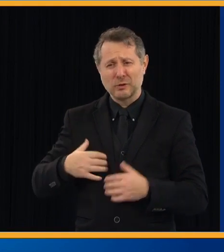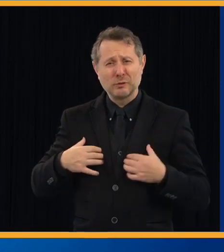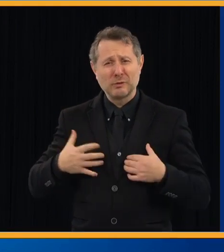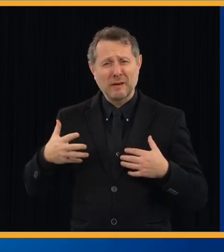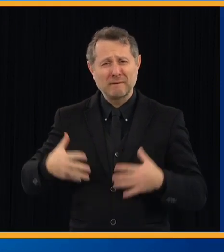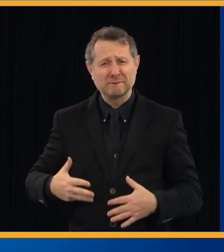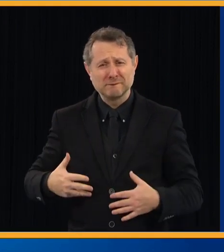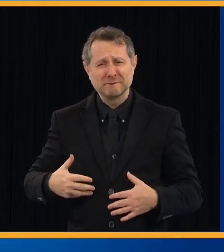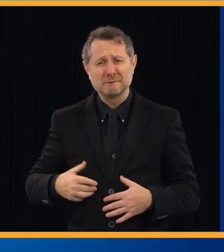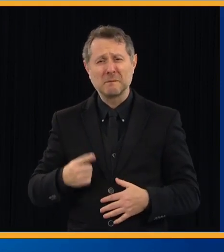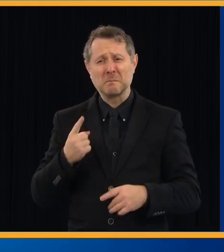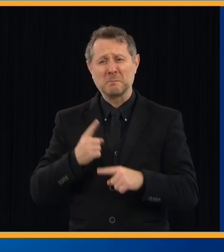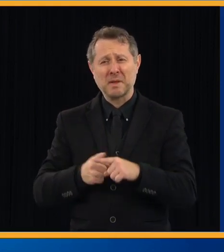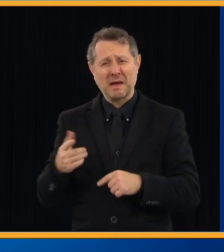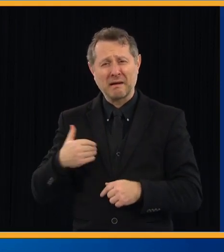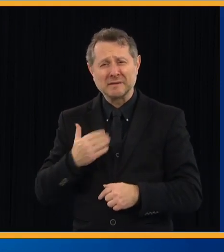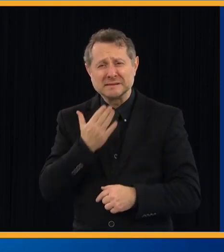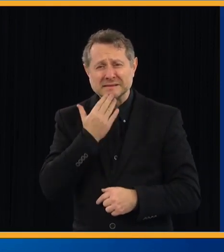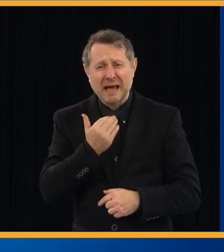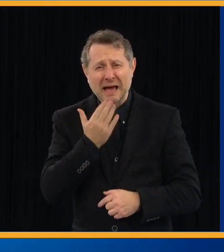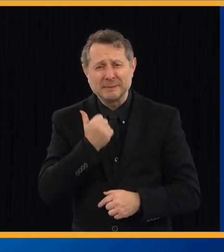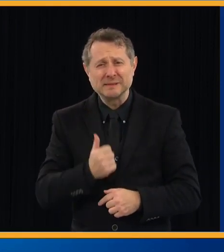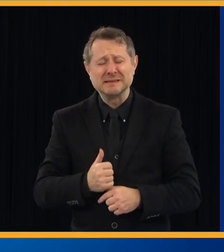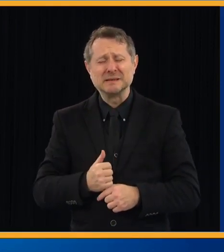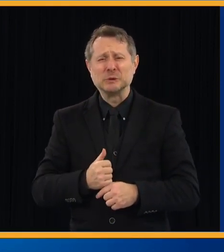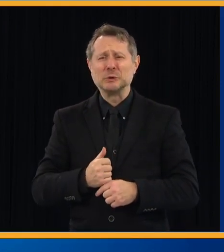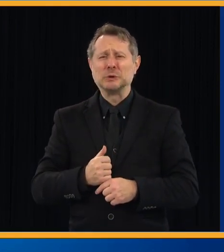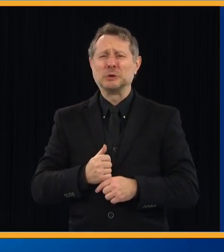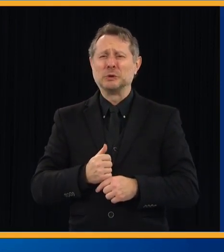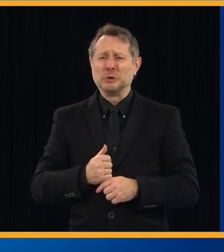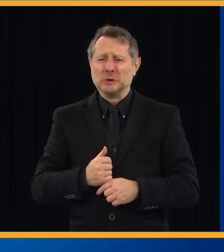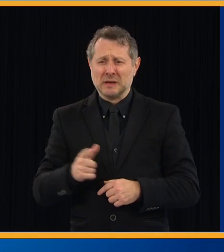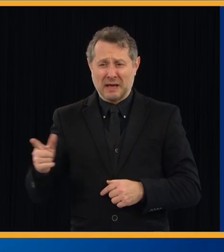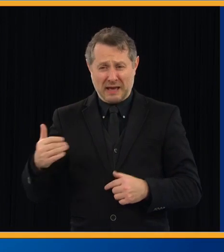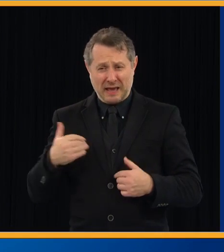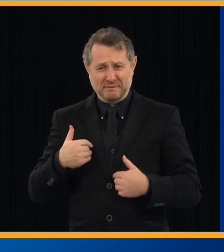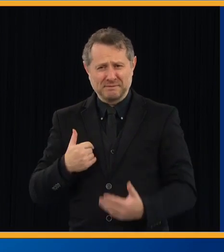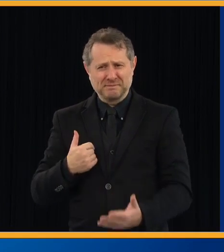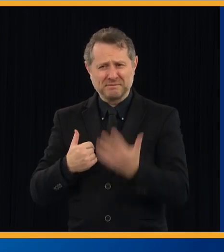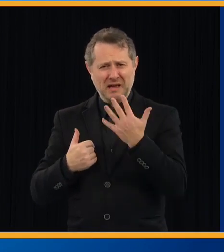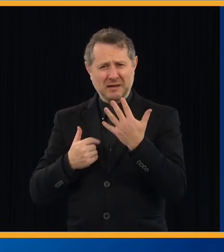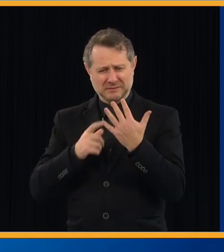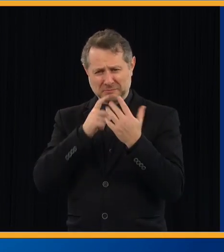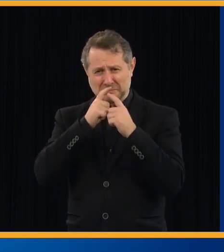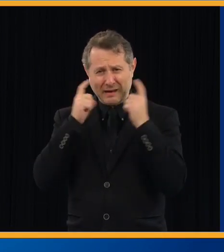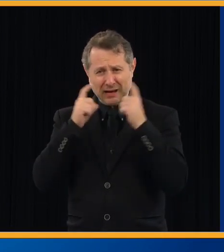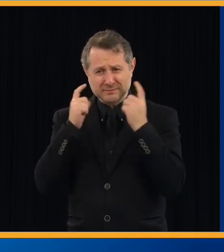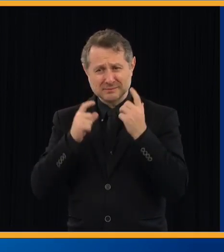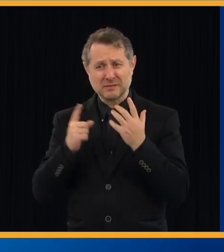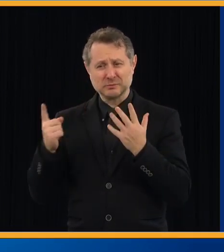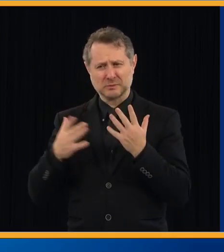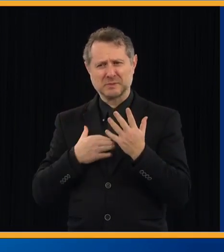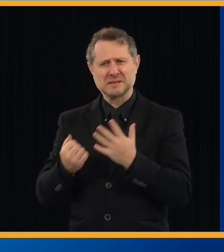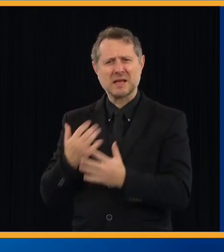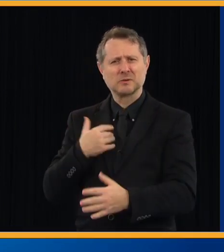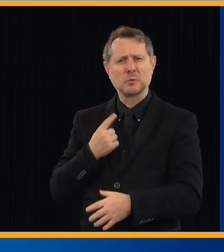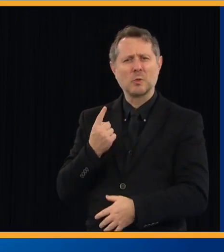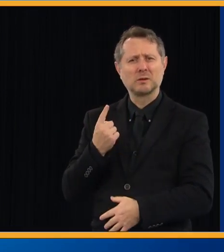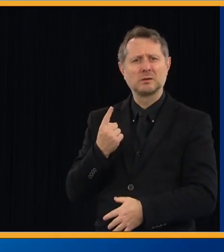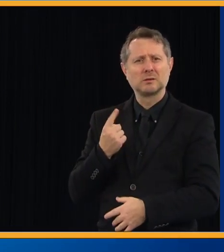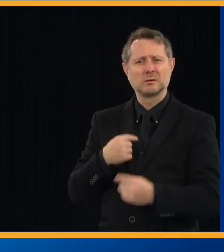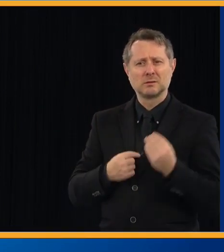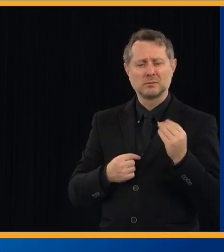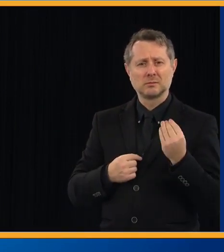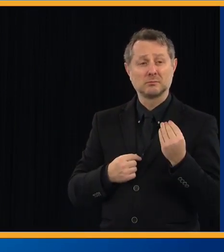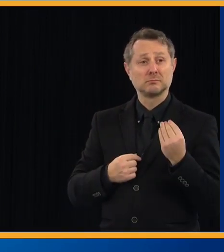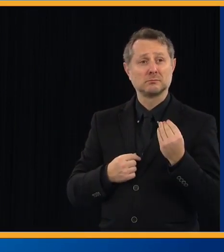and diabetes. He has 5 masks. He sends 1 mask